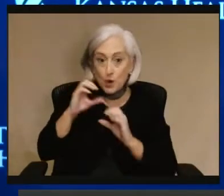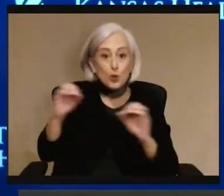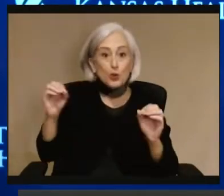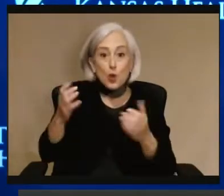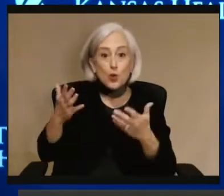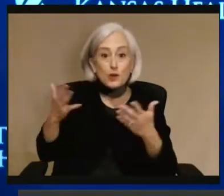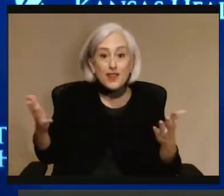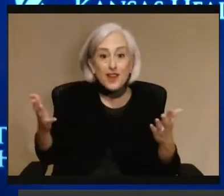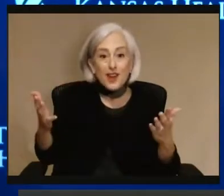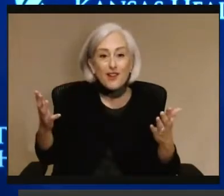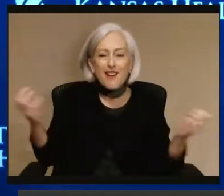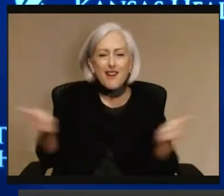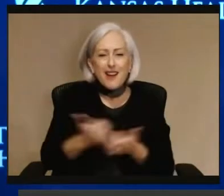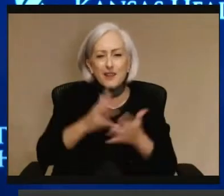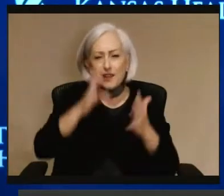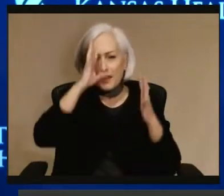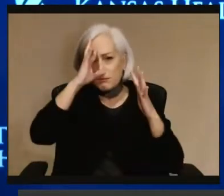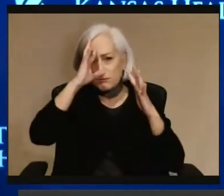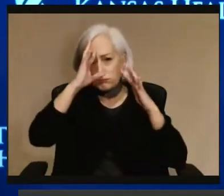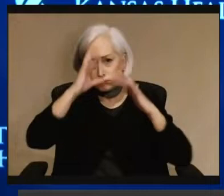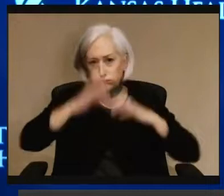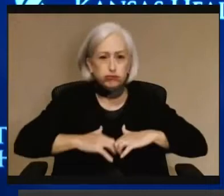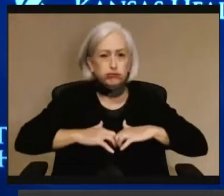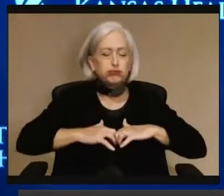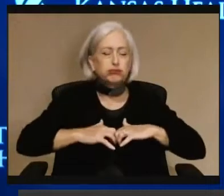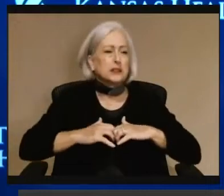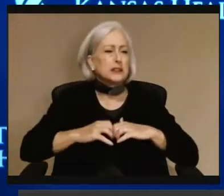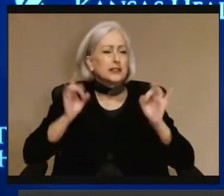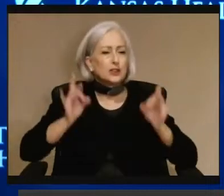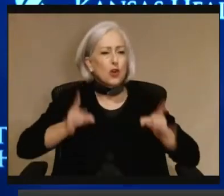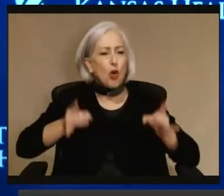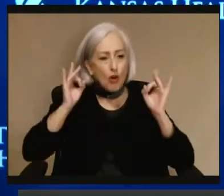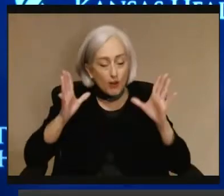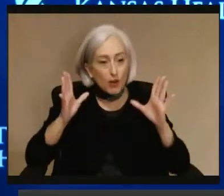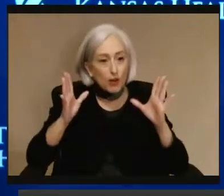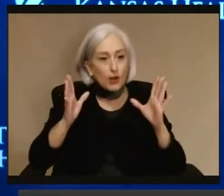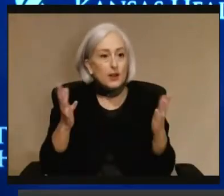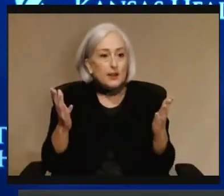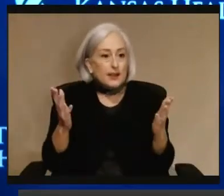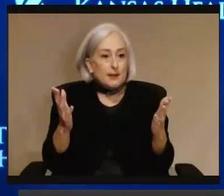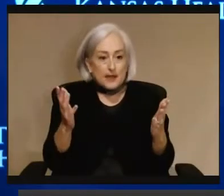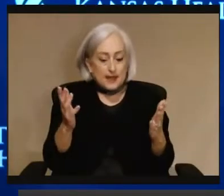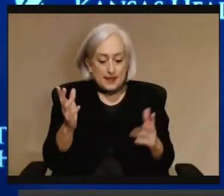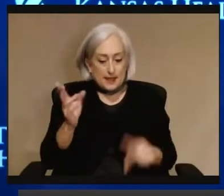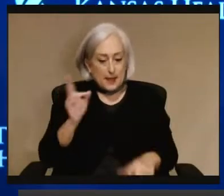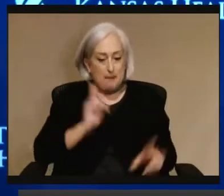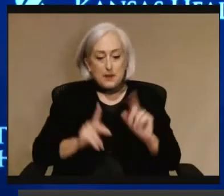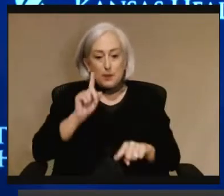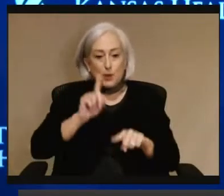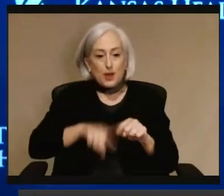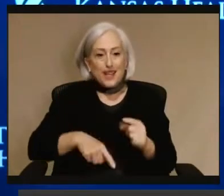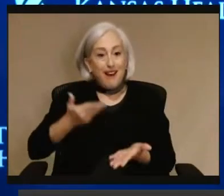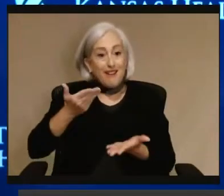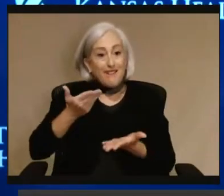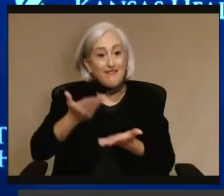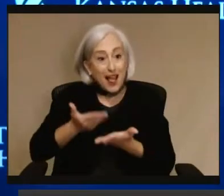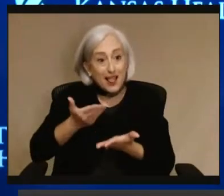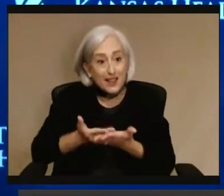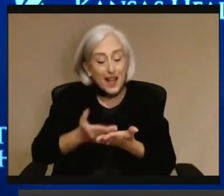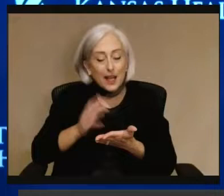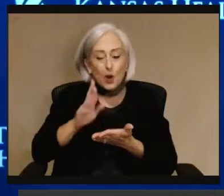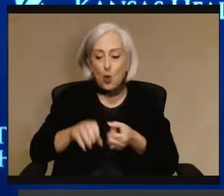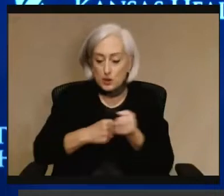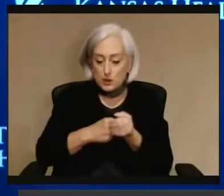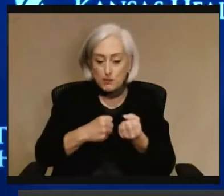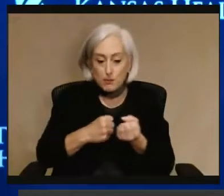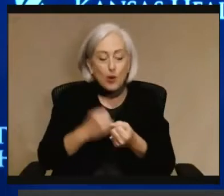it's worse than it would ordinarily be. So it's important to be able, because nobody can validate or support you if they don't know. And so,